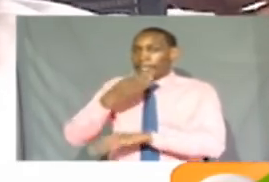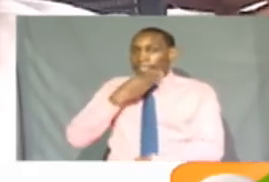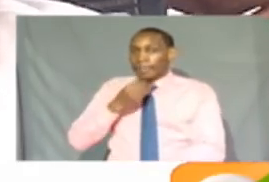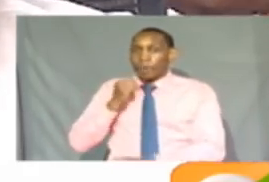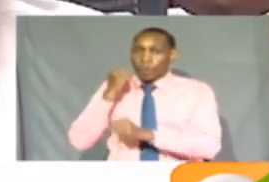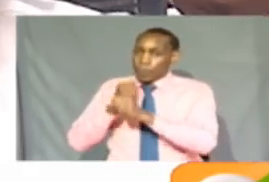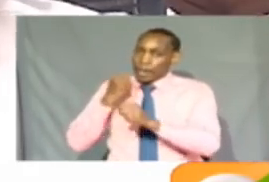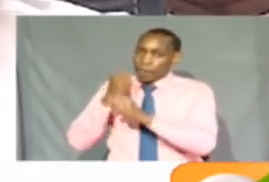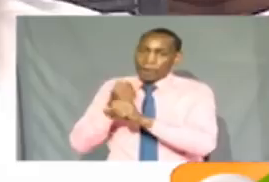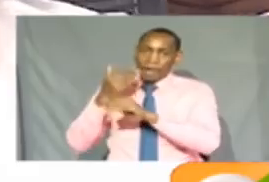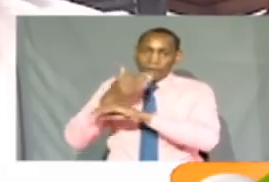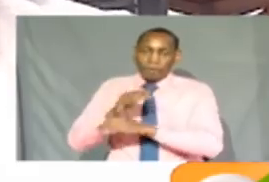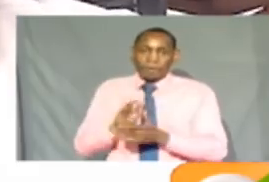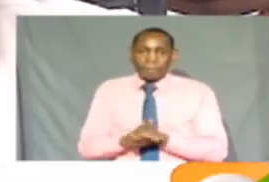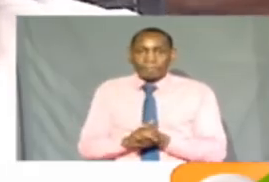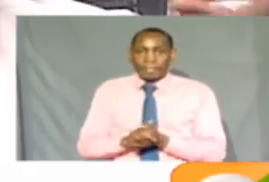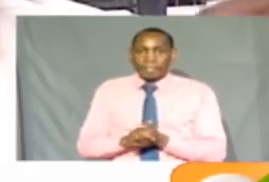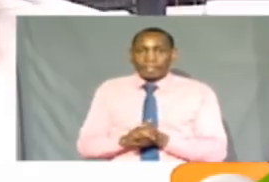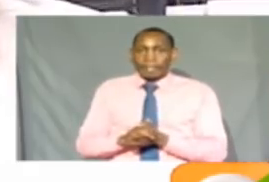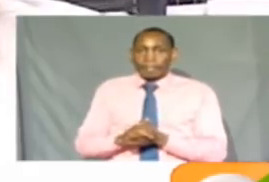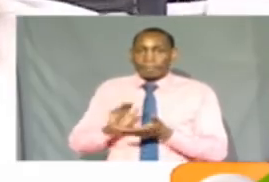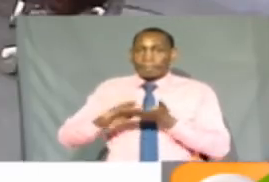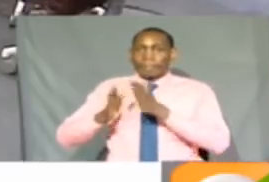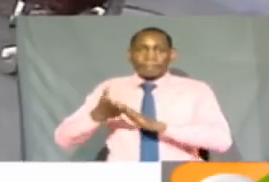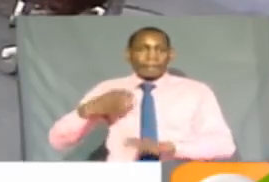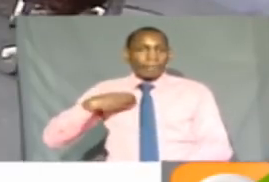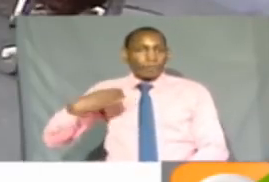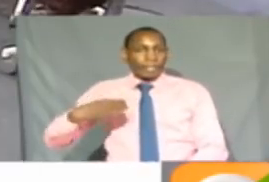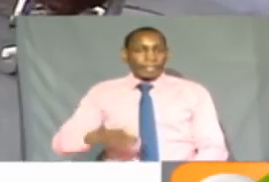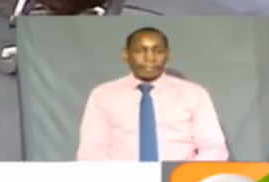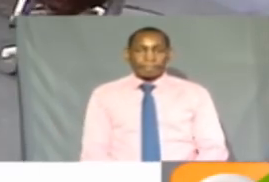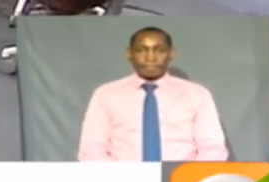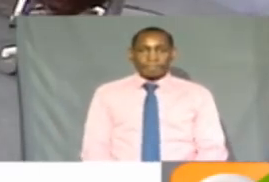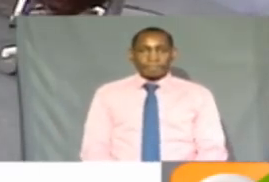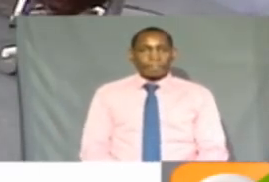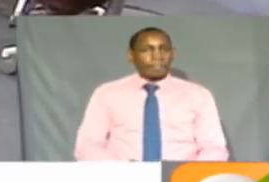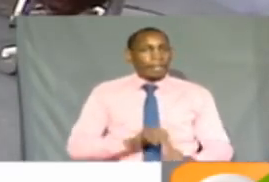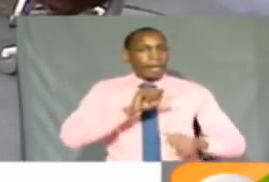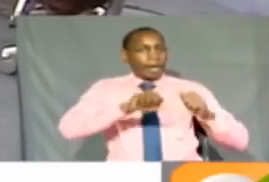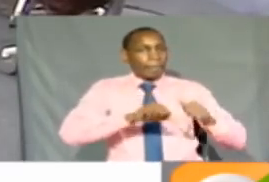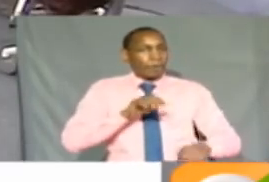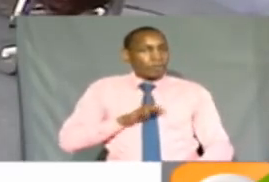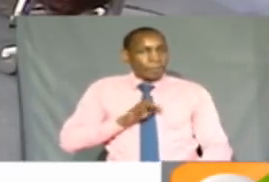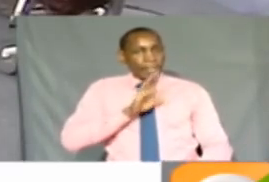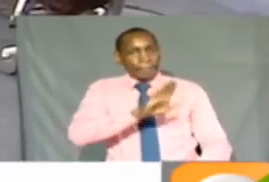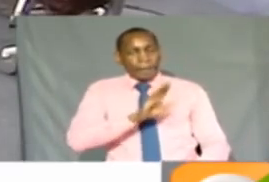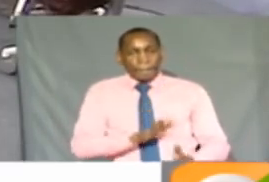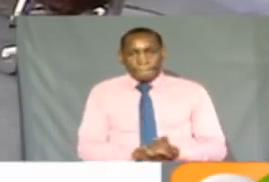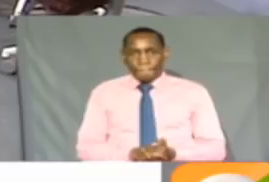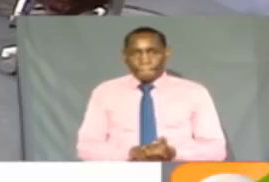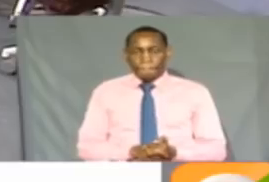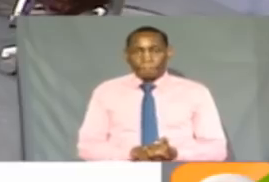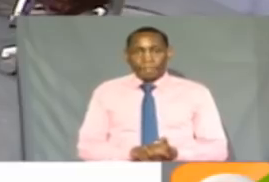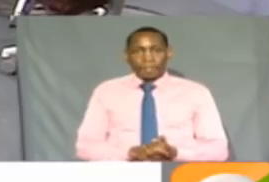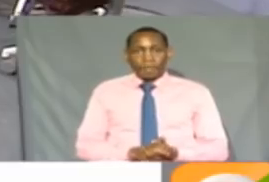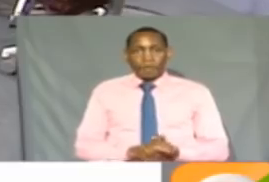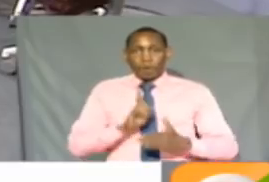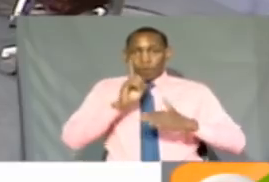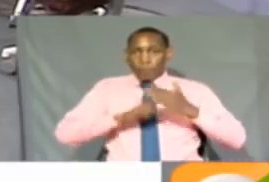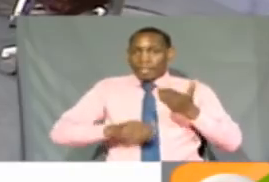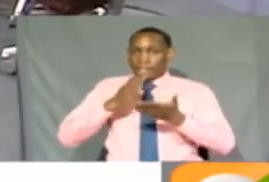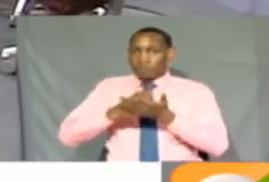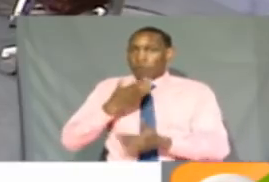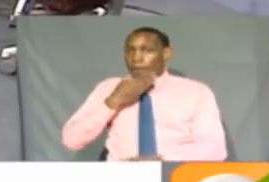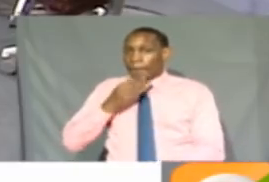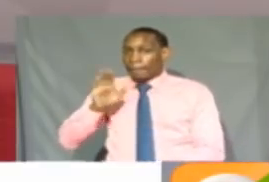work hard and make yourself financially stable. And what of the women? What about the women? Okay, because you know the thing is, the reality is, the guy is